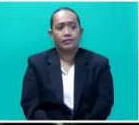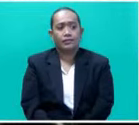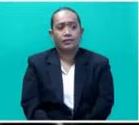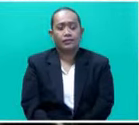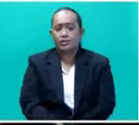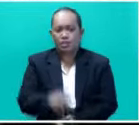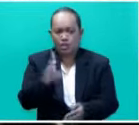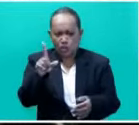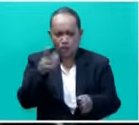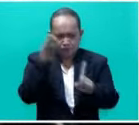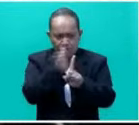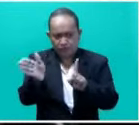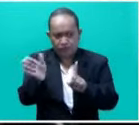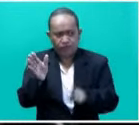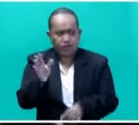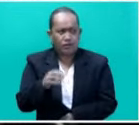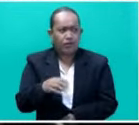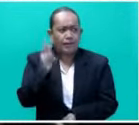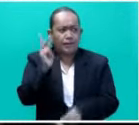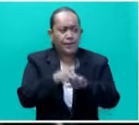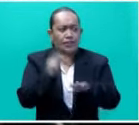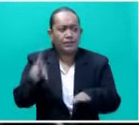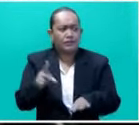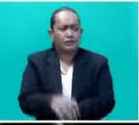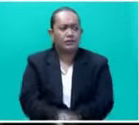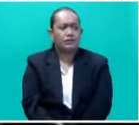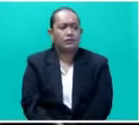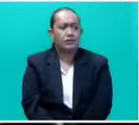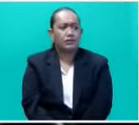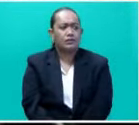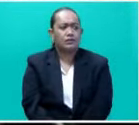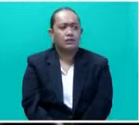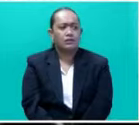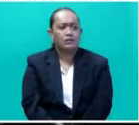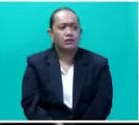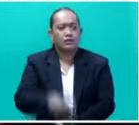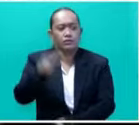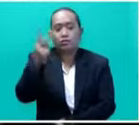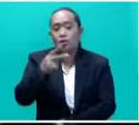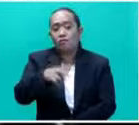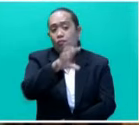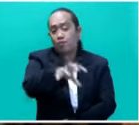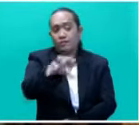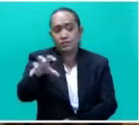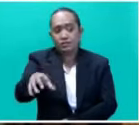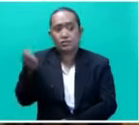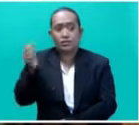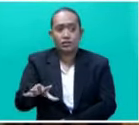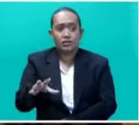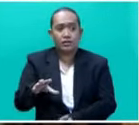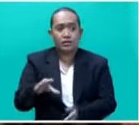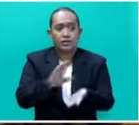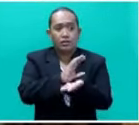Parliament. I had already said Roko Tui's from 12 provinces were consulted. What else do